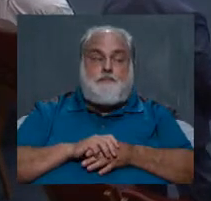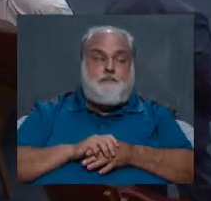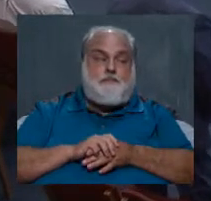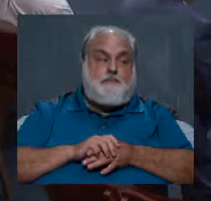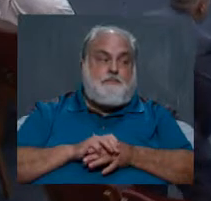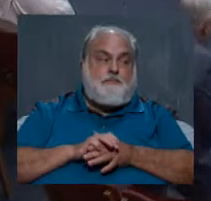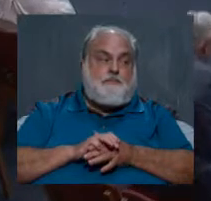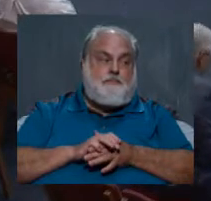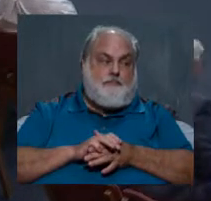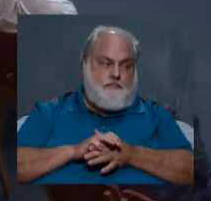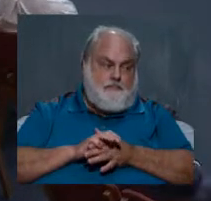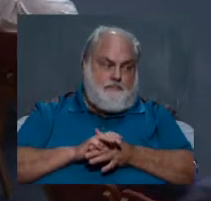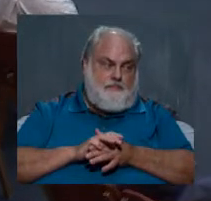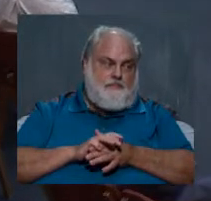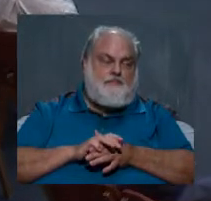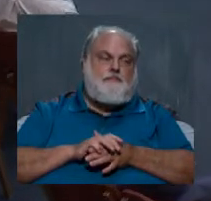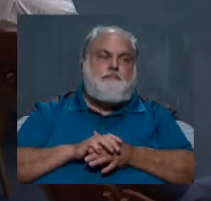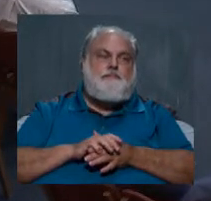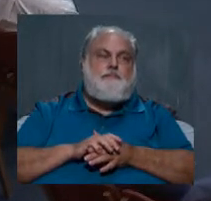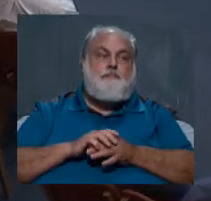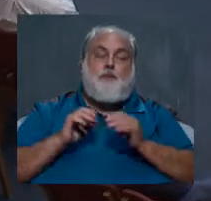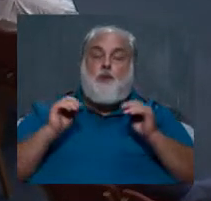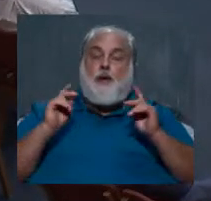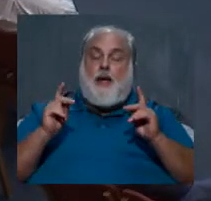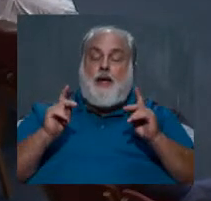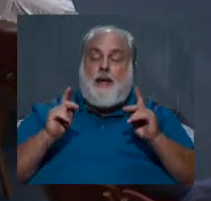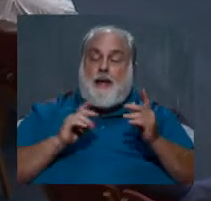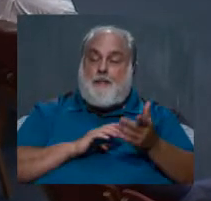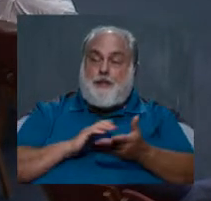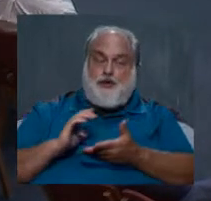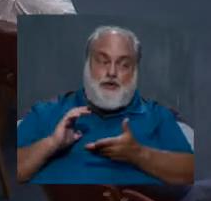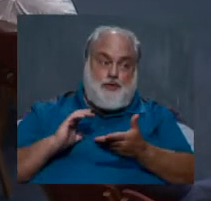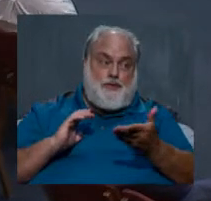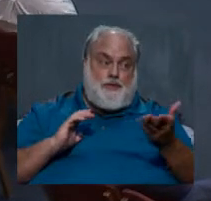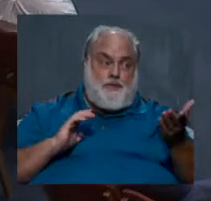thank you, Mr. Chairman. Okay. All right, commissioners.